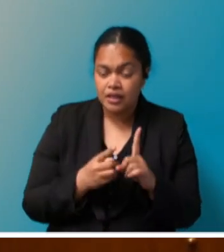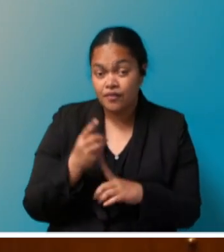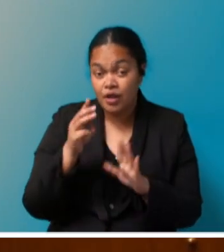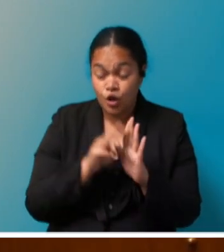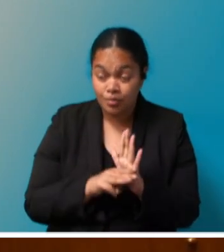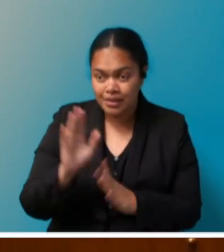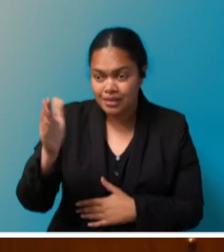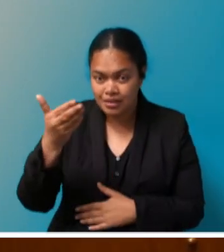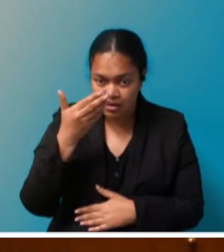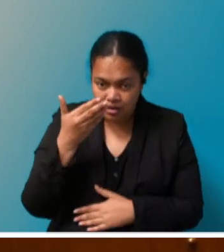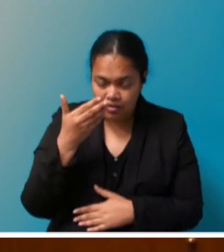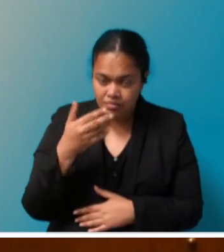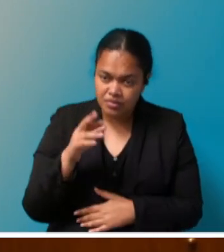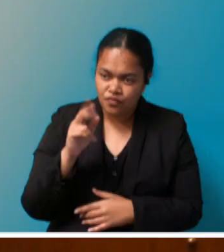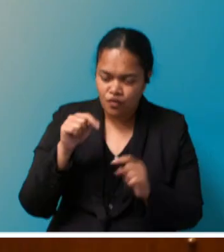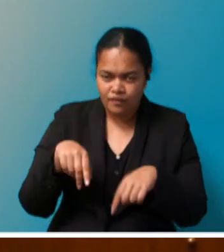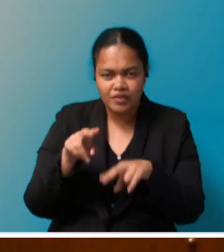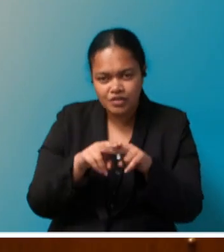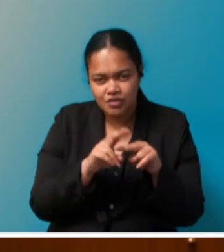outcomes for our great nation.